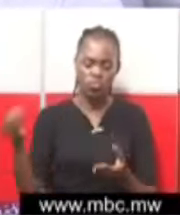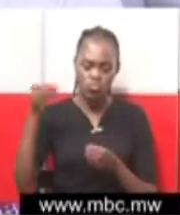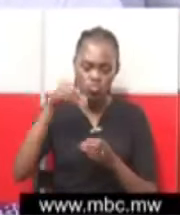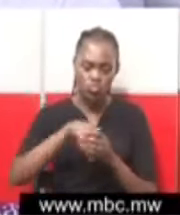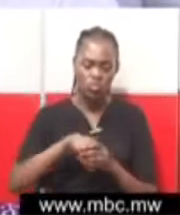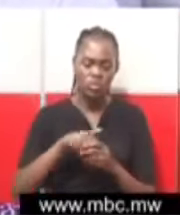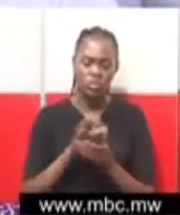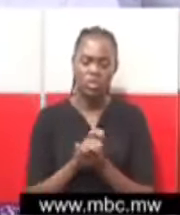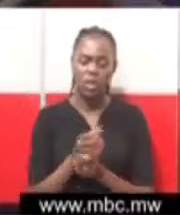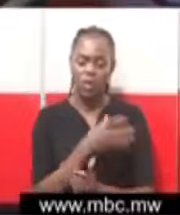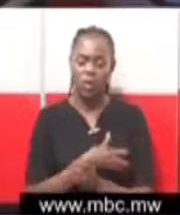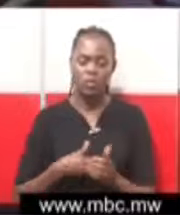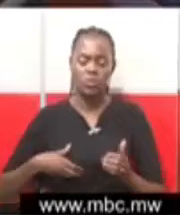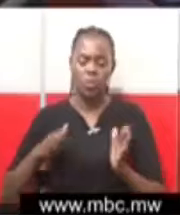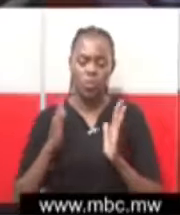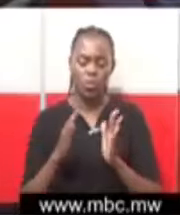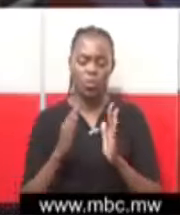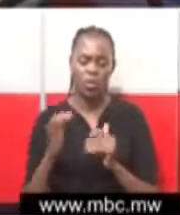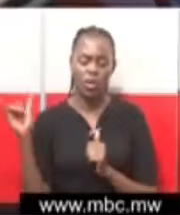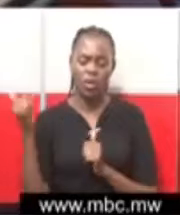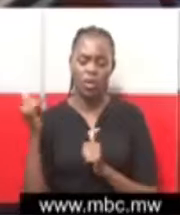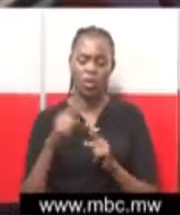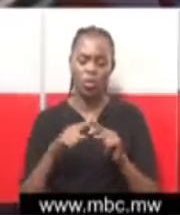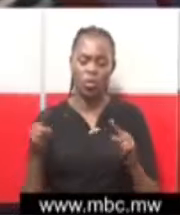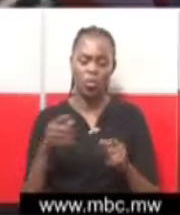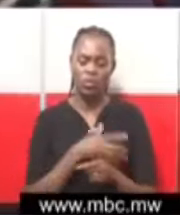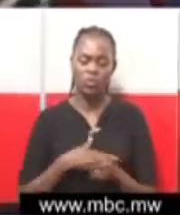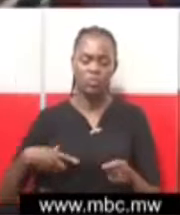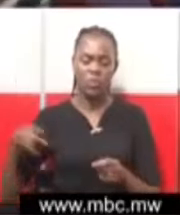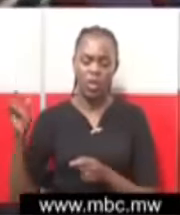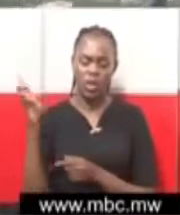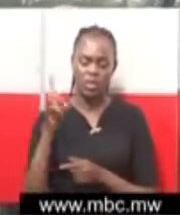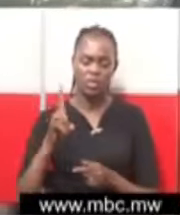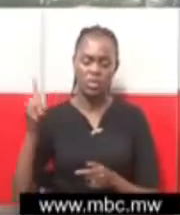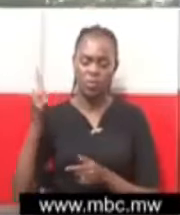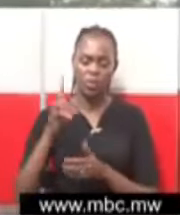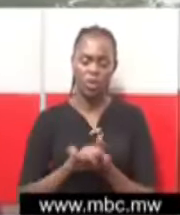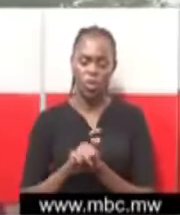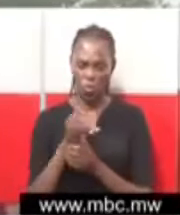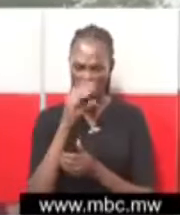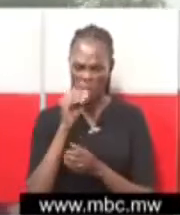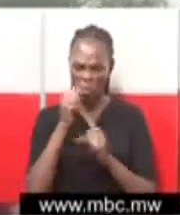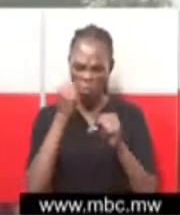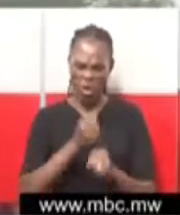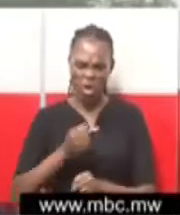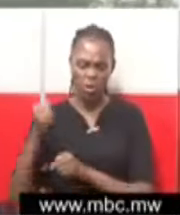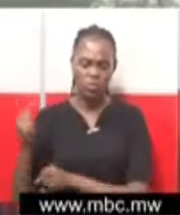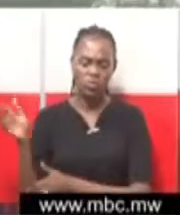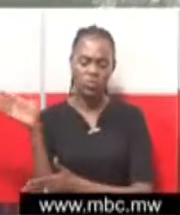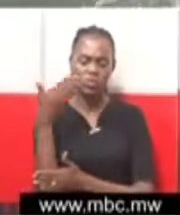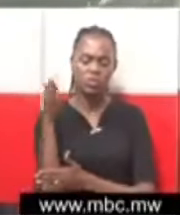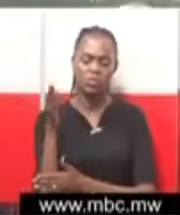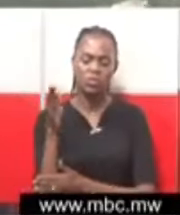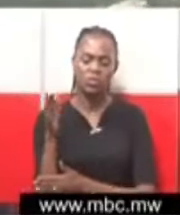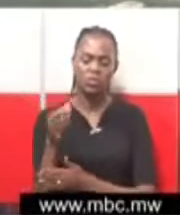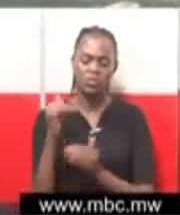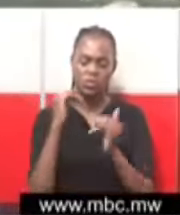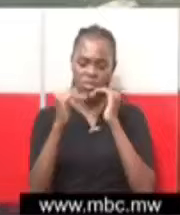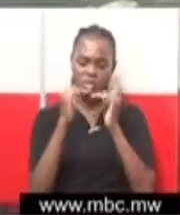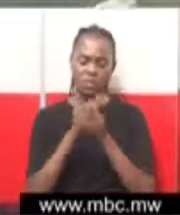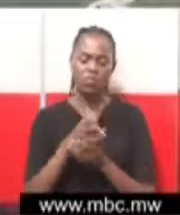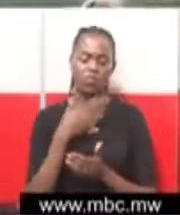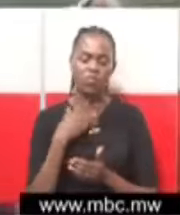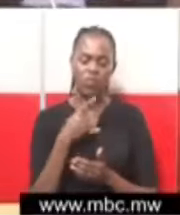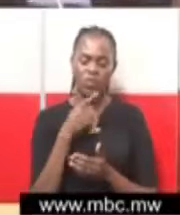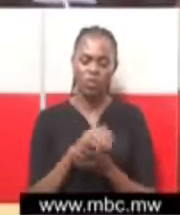of women, especially young women and women with disabilities. Speaking during the launch, Minister of Gender Jean Sendeza says there is need